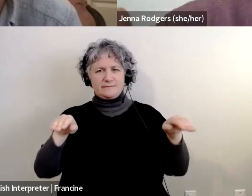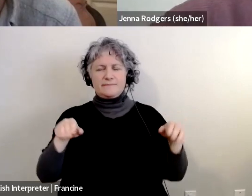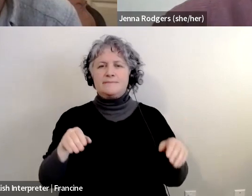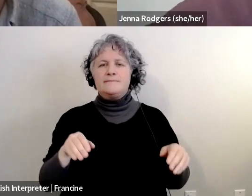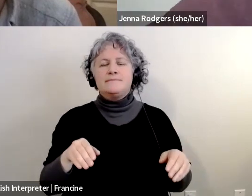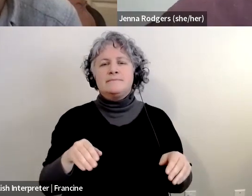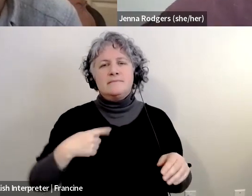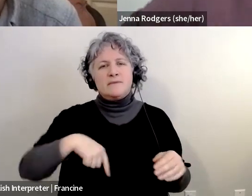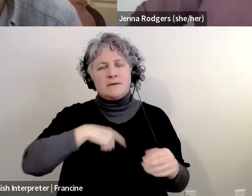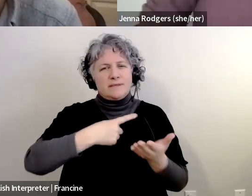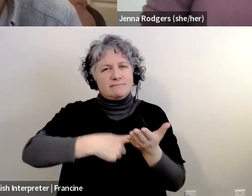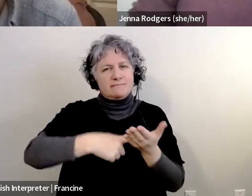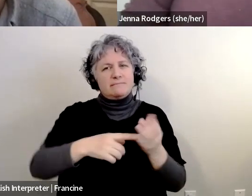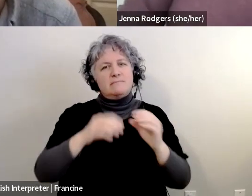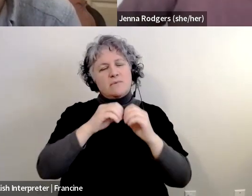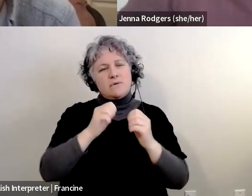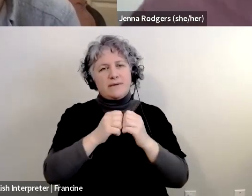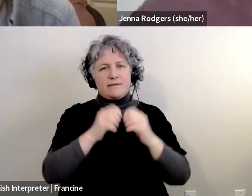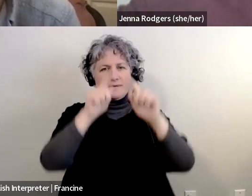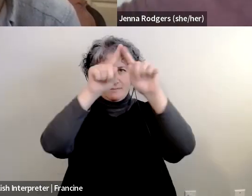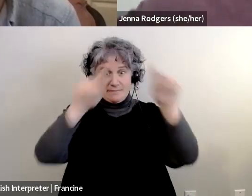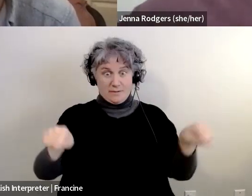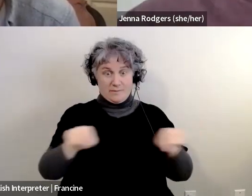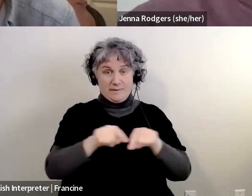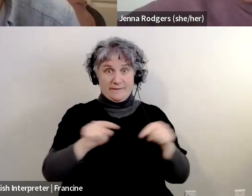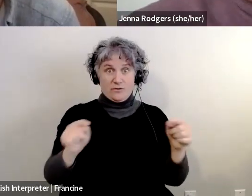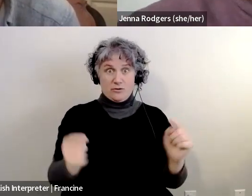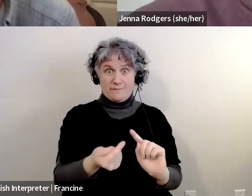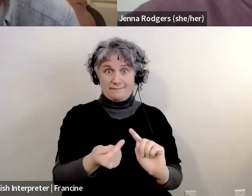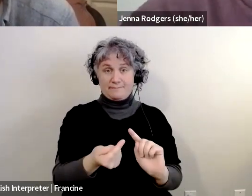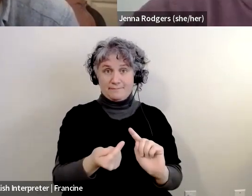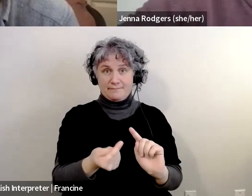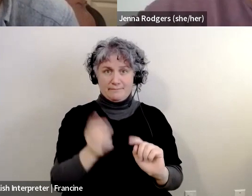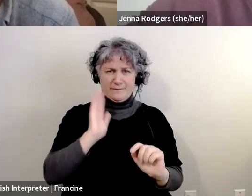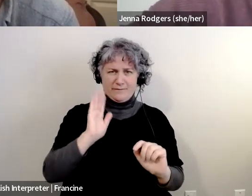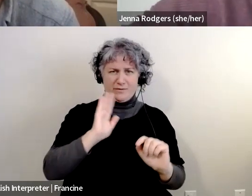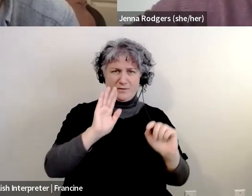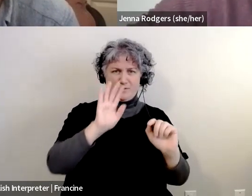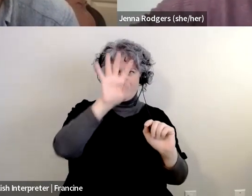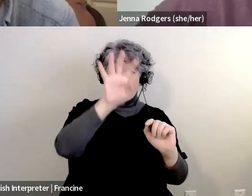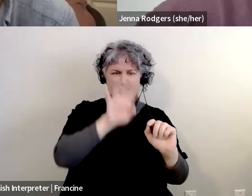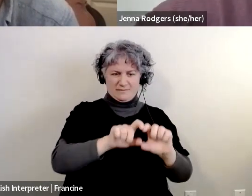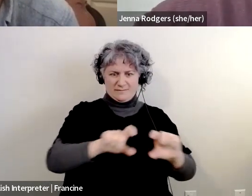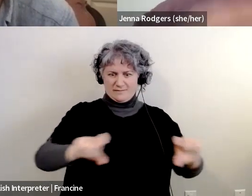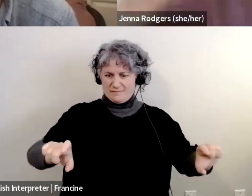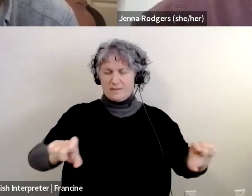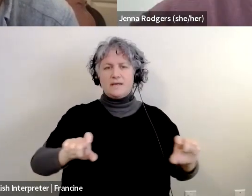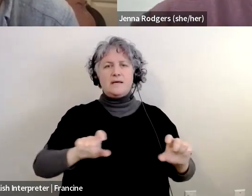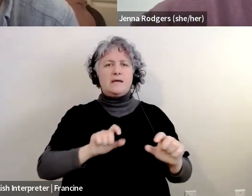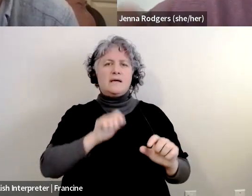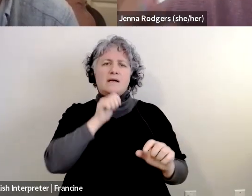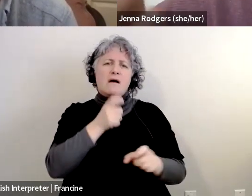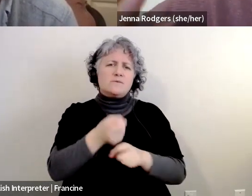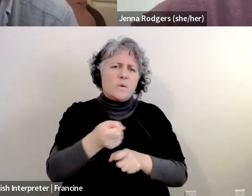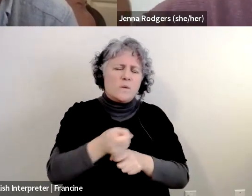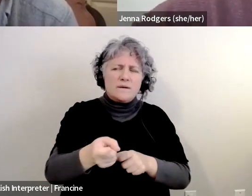We talked about this a little bit more with the pyramid of harm, but it's about not making certain jokes, about challenging biases and beliefs, about education